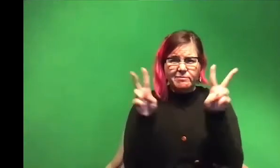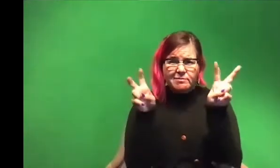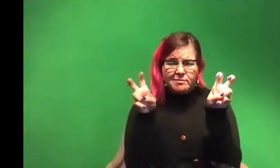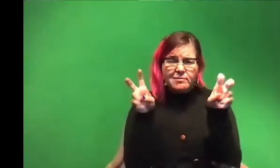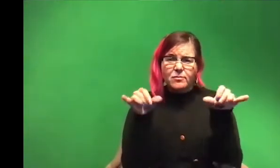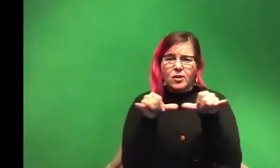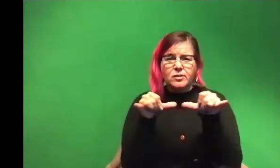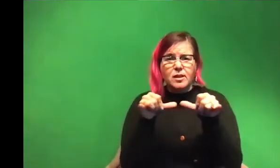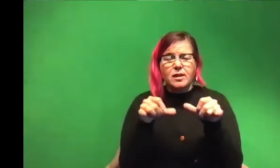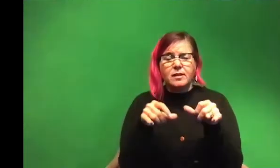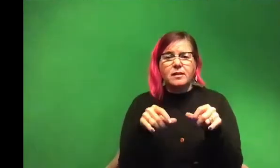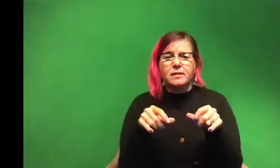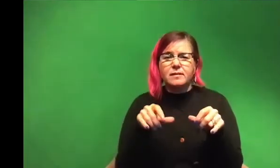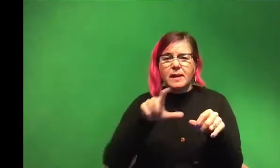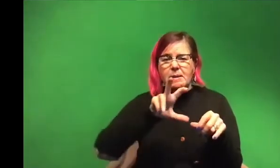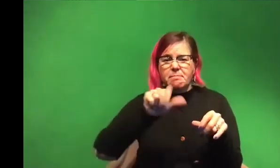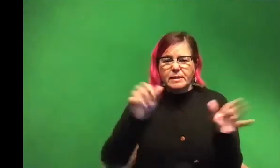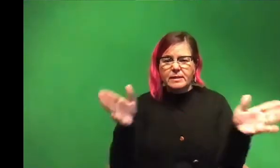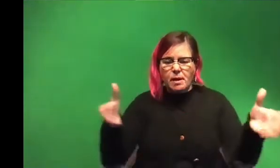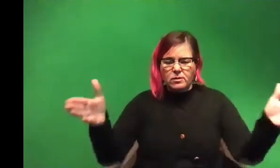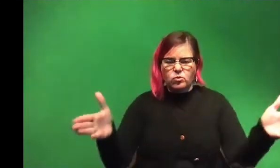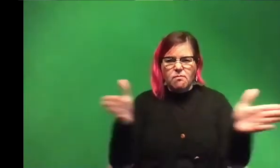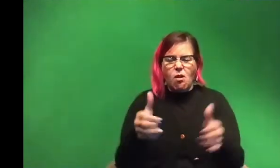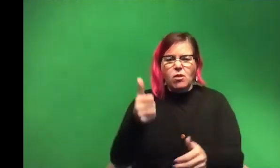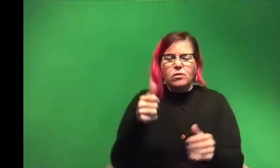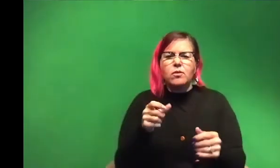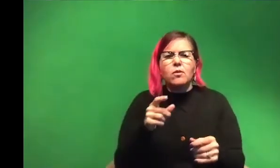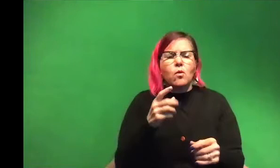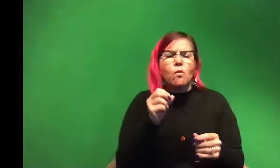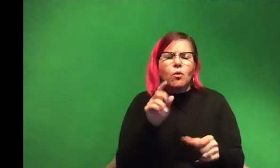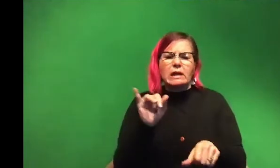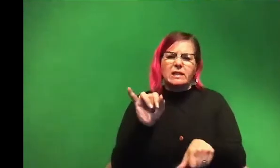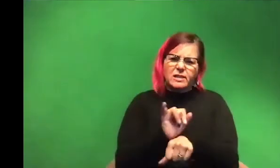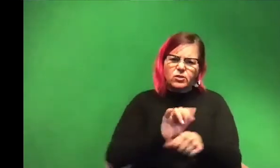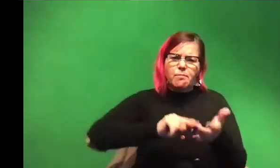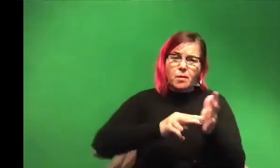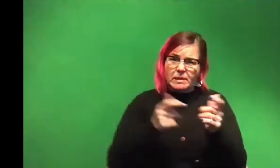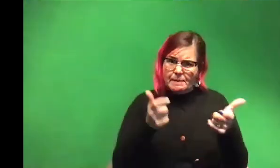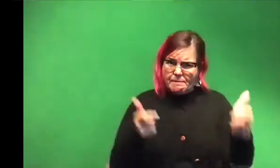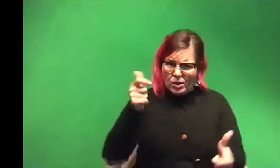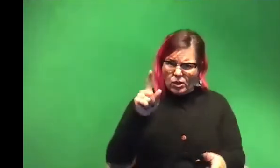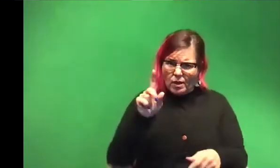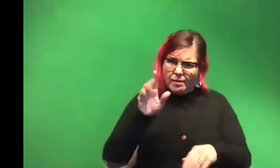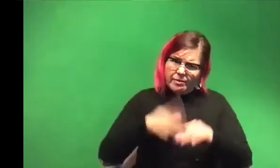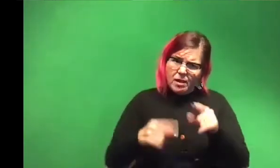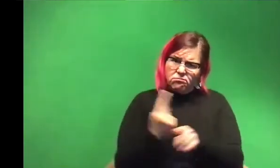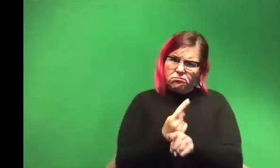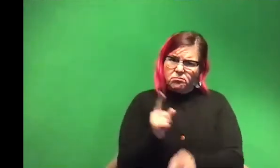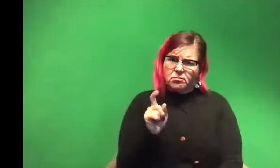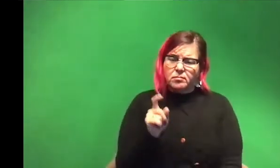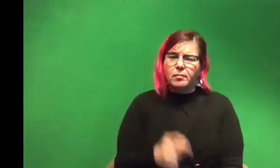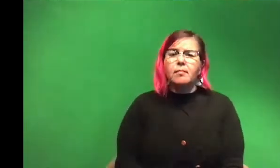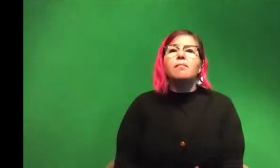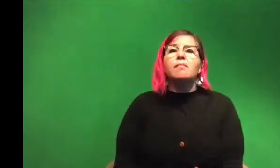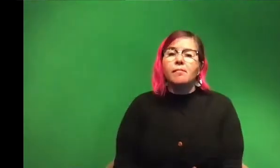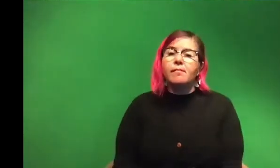like pizza box or smaller, or because you're using them for these industrial reasons, like are they even bigger in some cases? That is one of